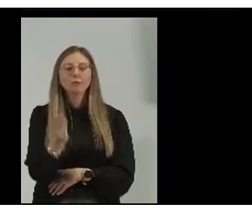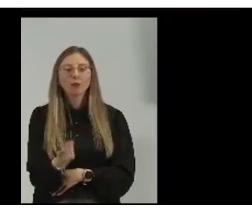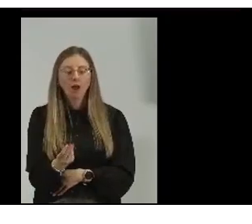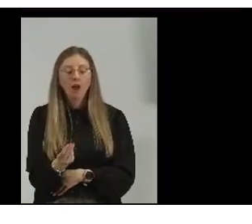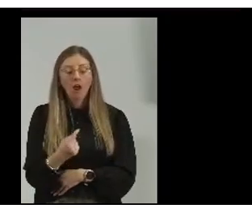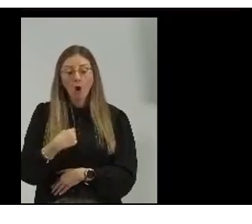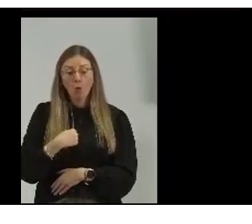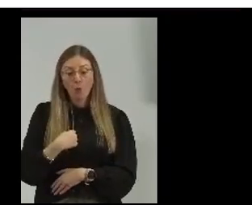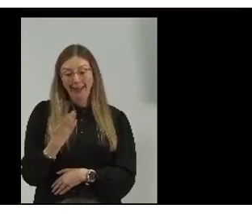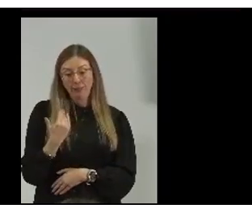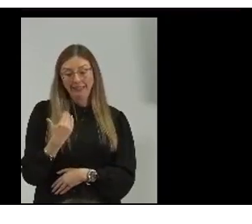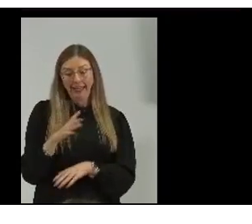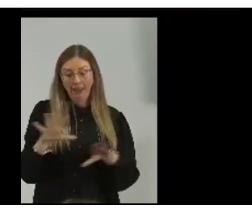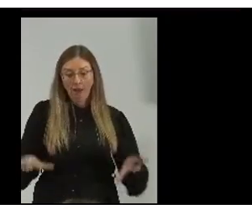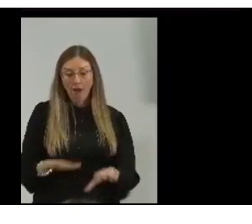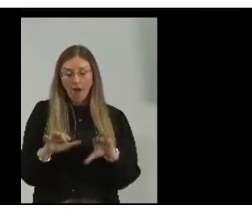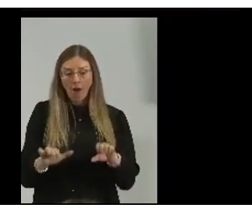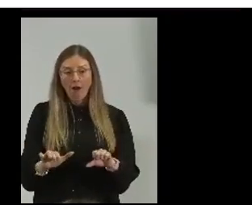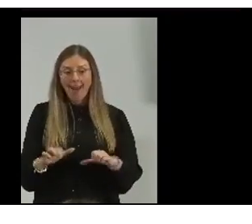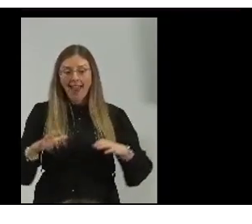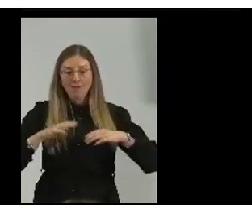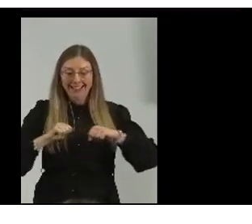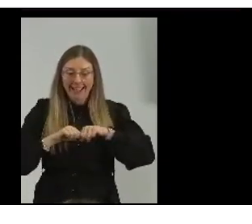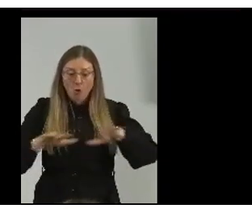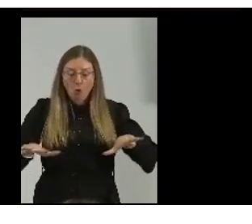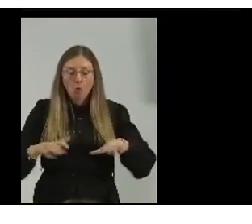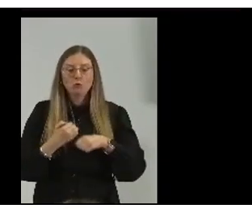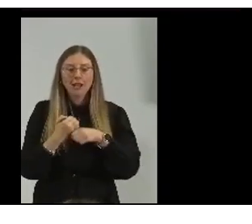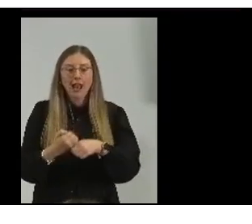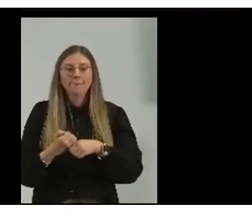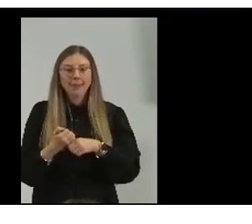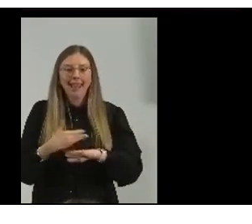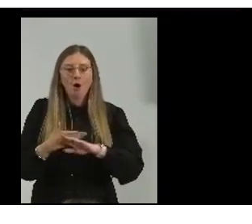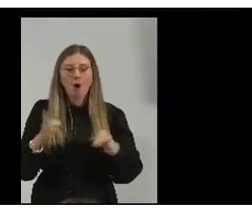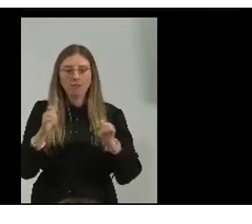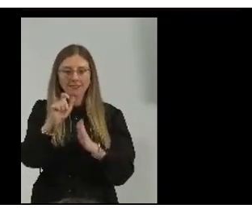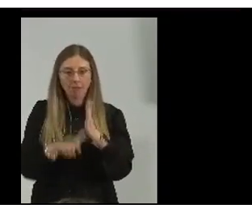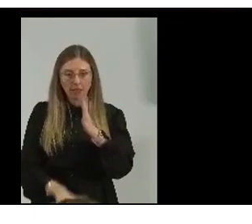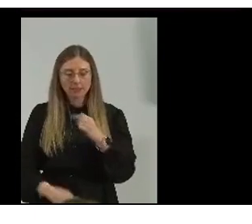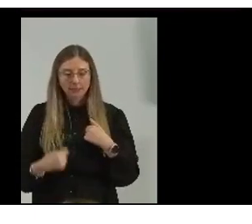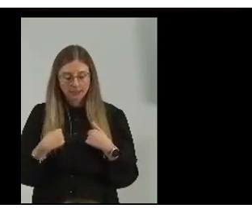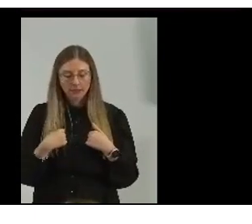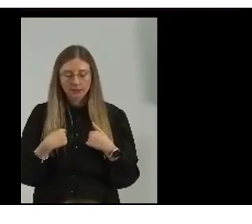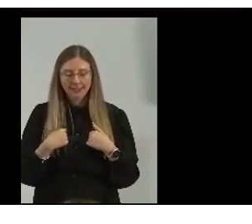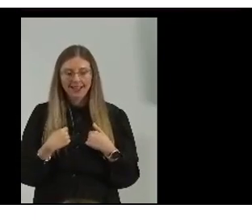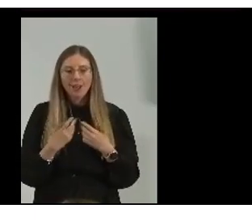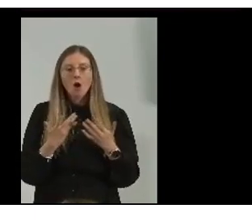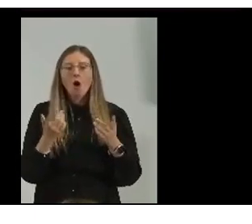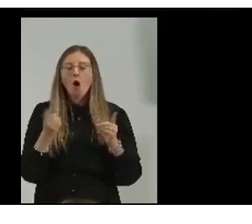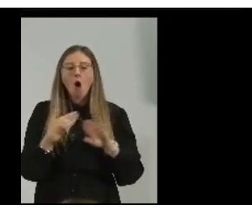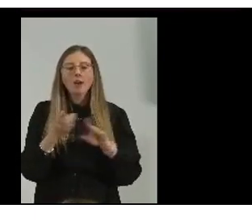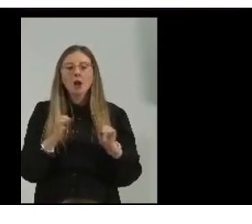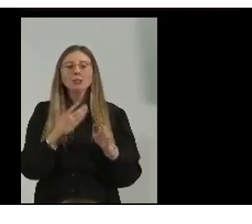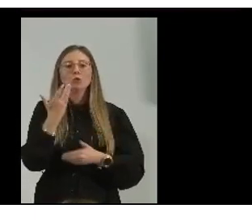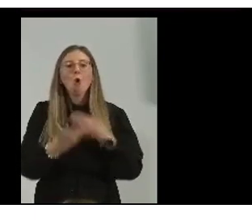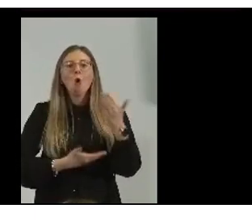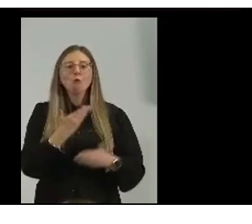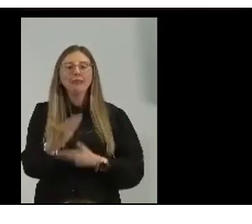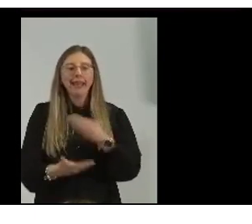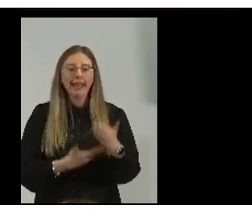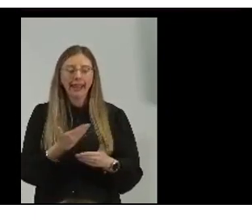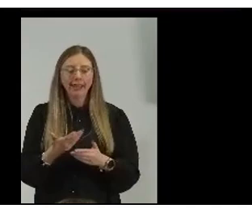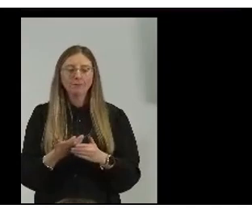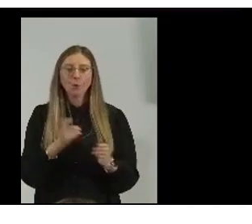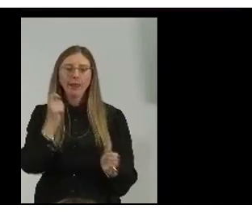just wrapped up, we're getting ready to launch a campaign on disability, and it's on storytelling, where we were giving the